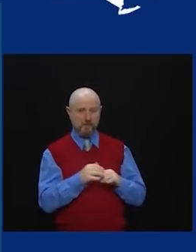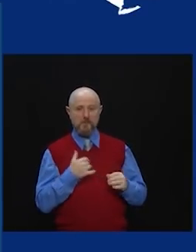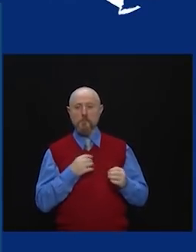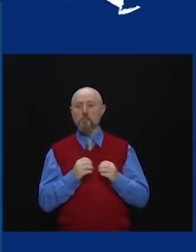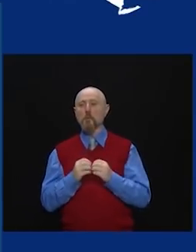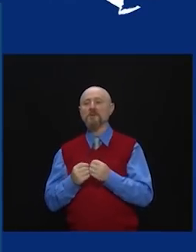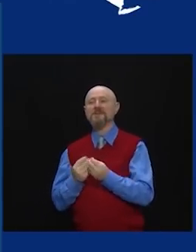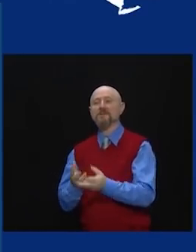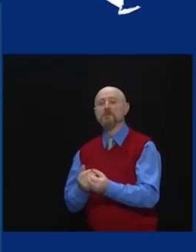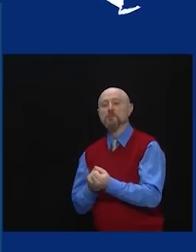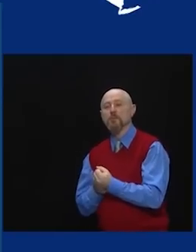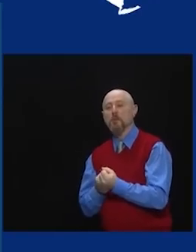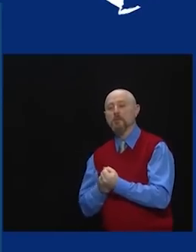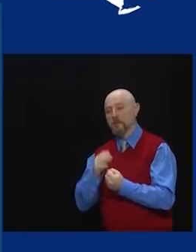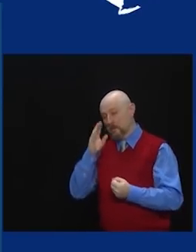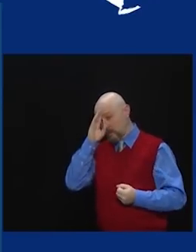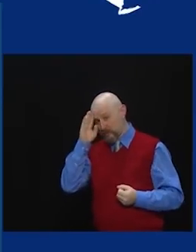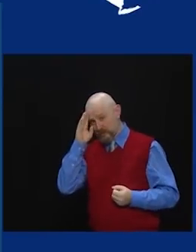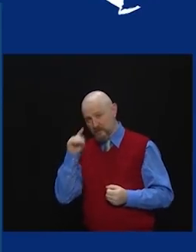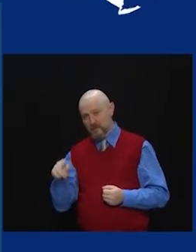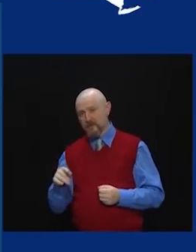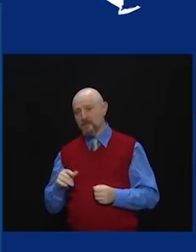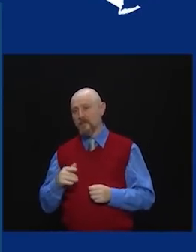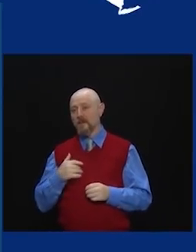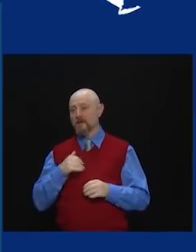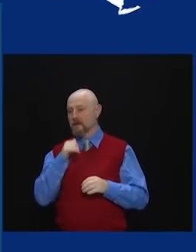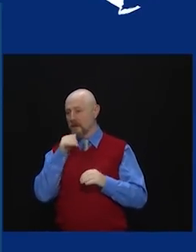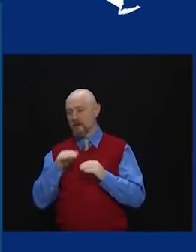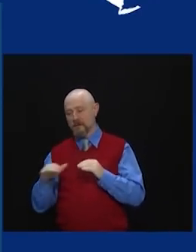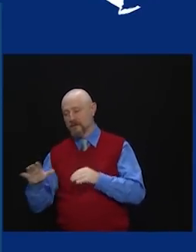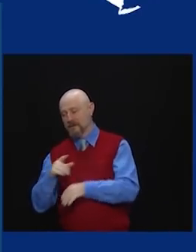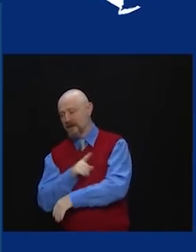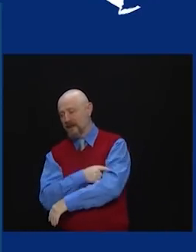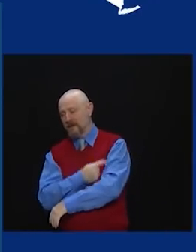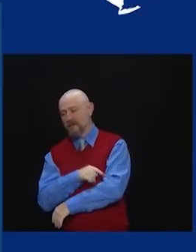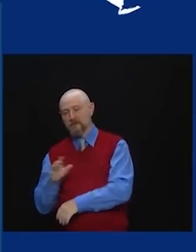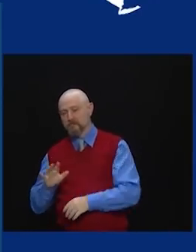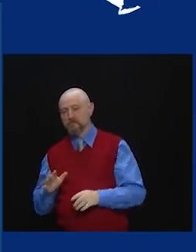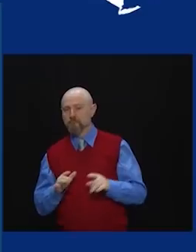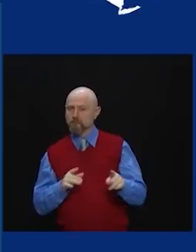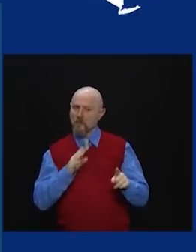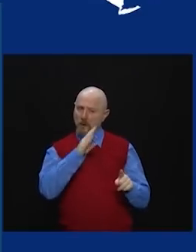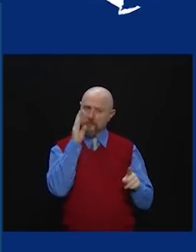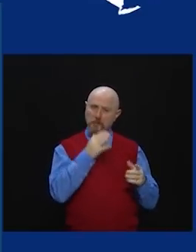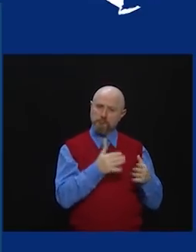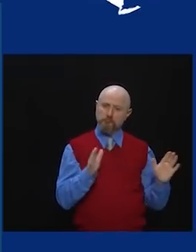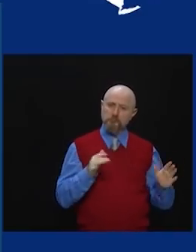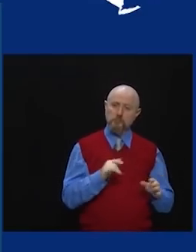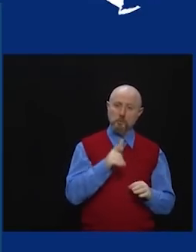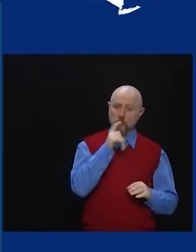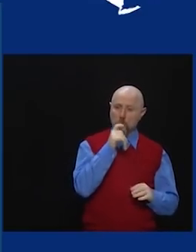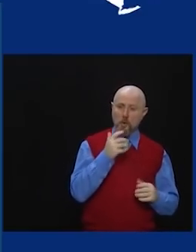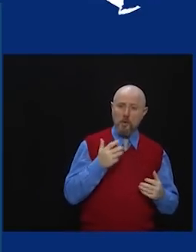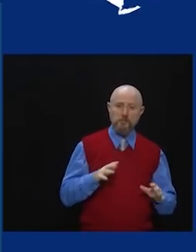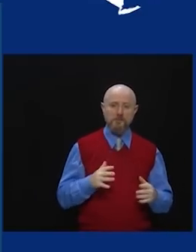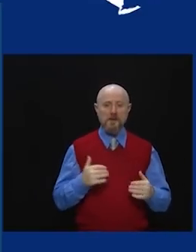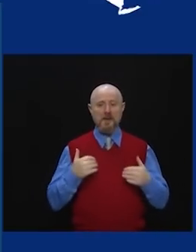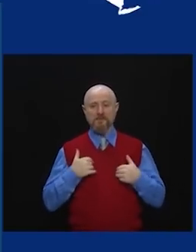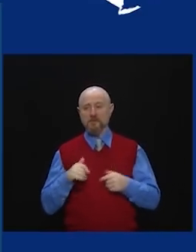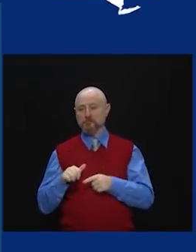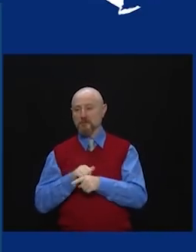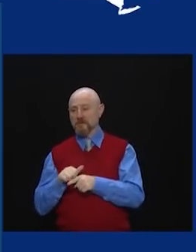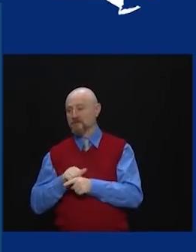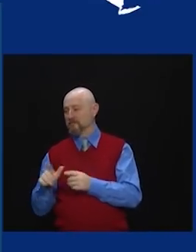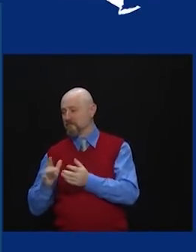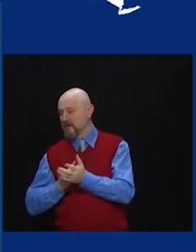also, I say non-clinical because that's all many of them are trained for. We already took the ones who had medical backgrounds and embedded them in